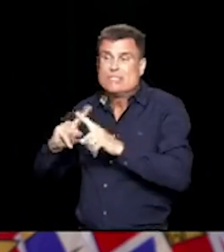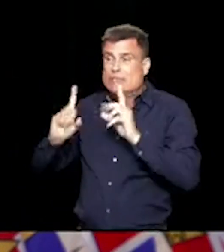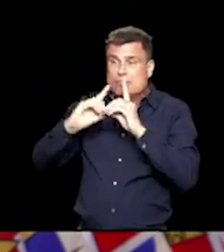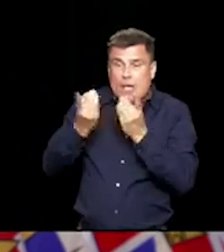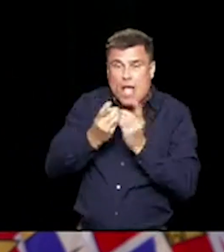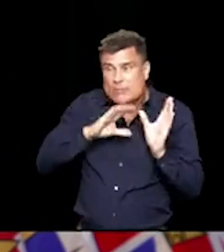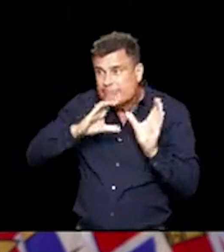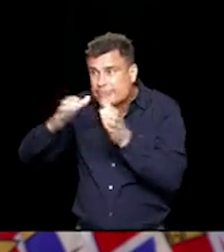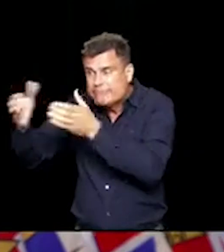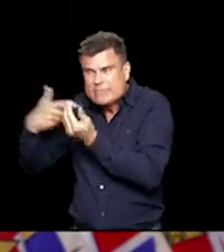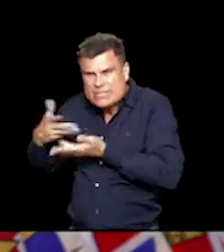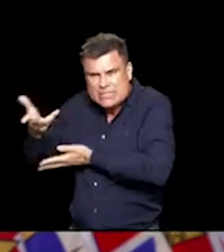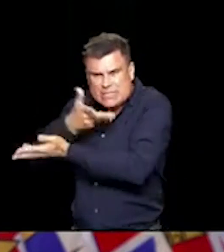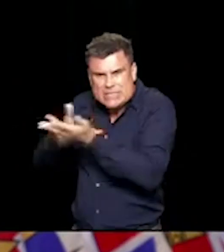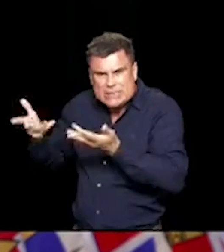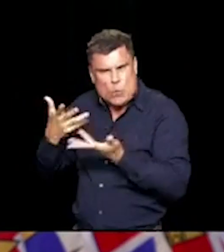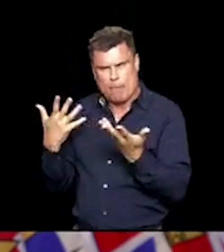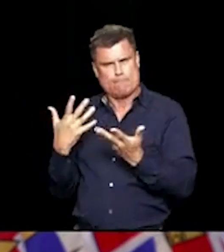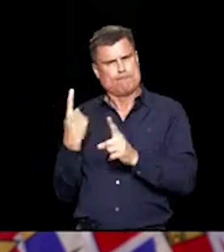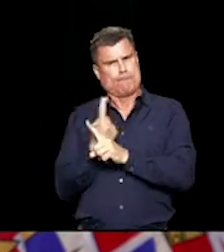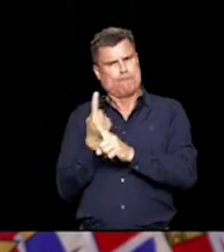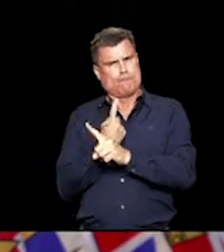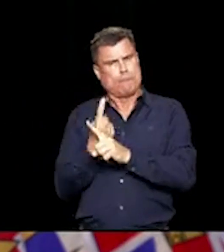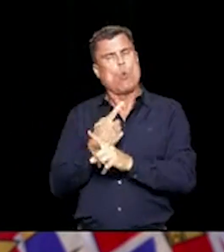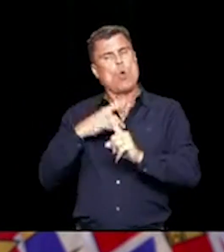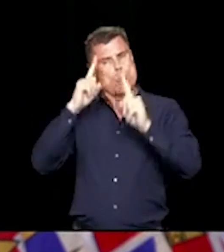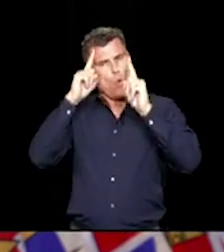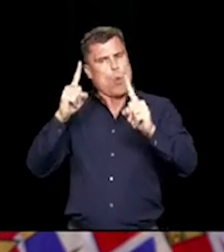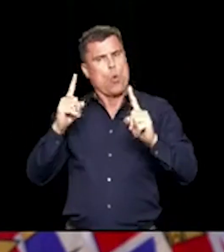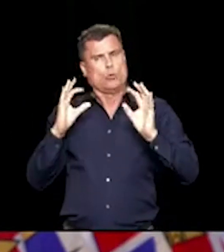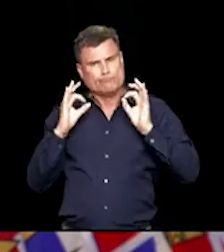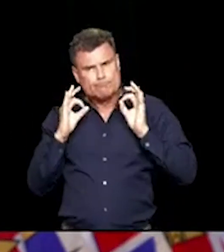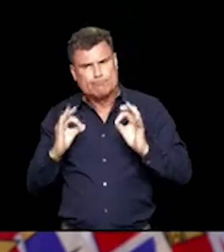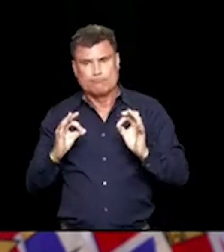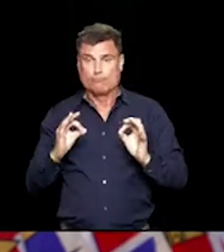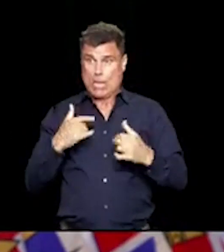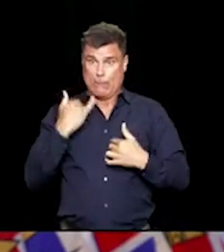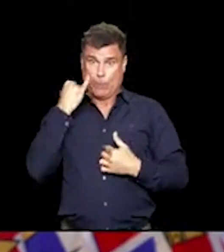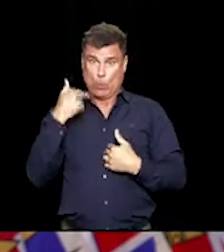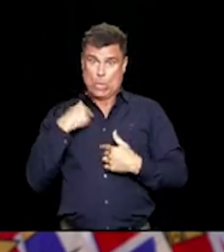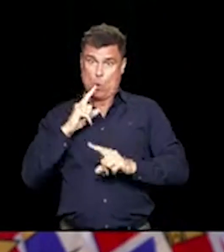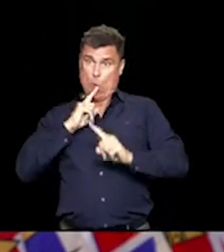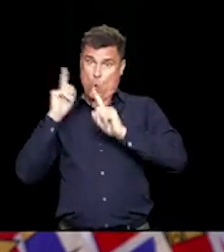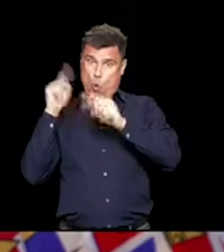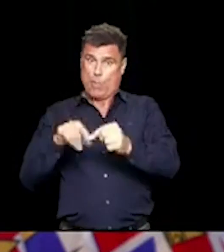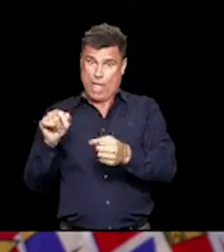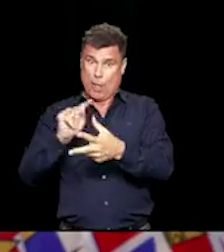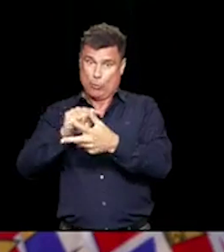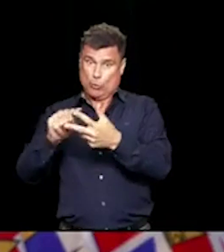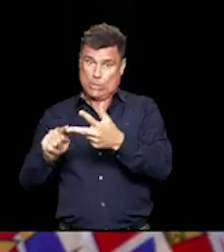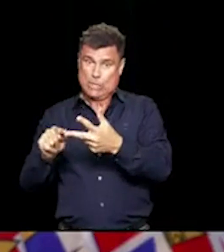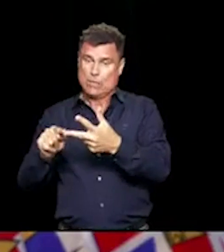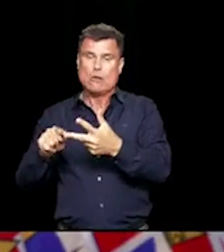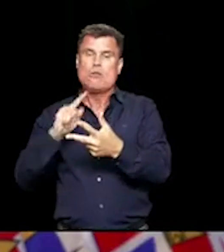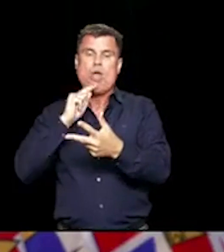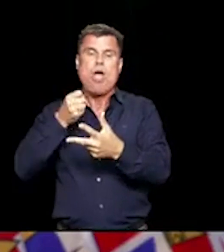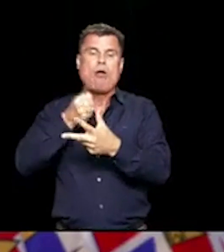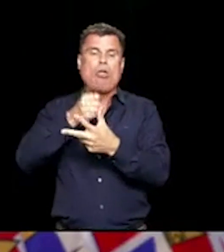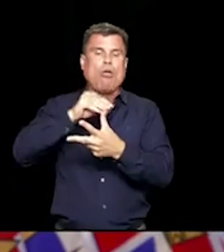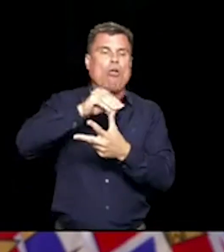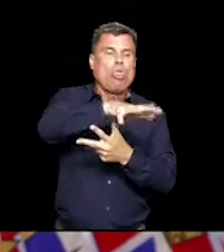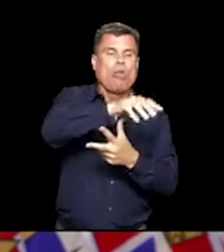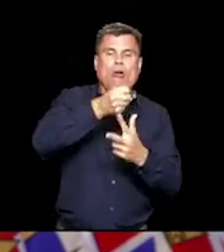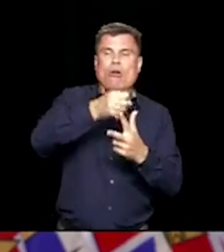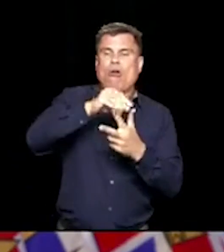want to ensure that the measures we take are not going to have more negative unintended consequences. And